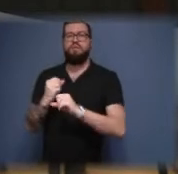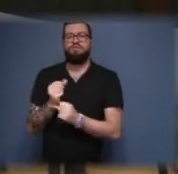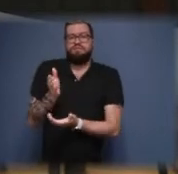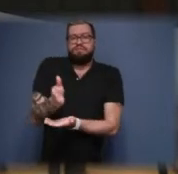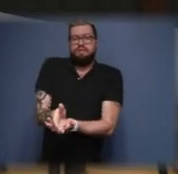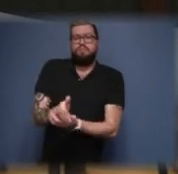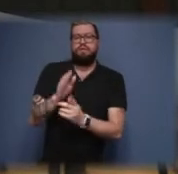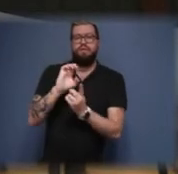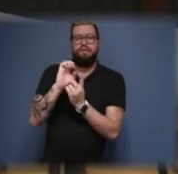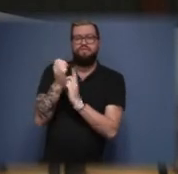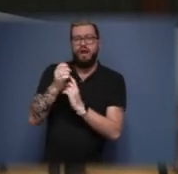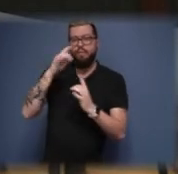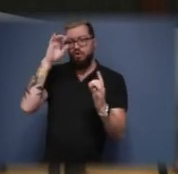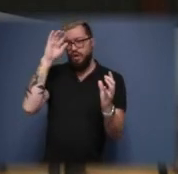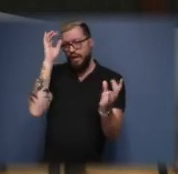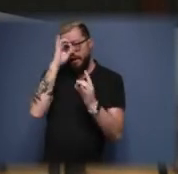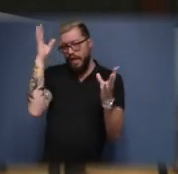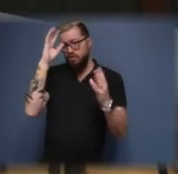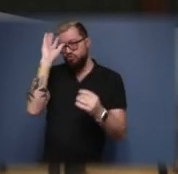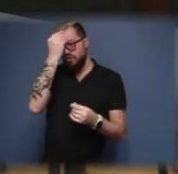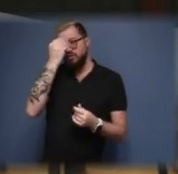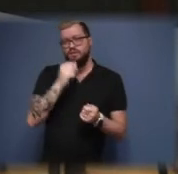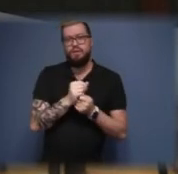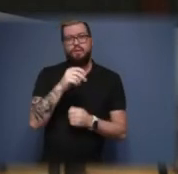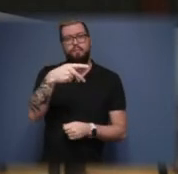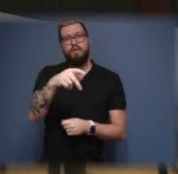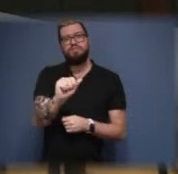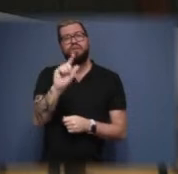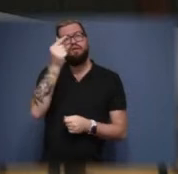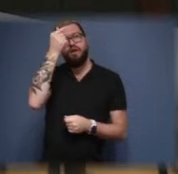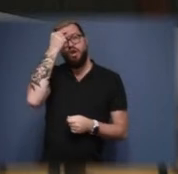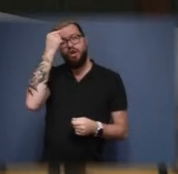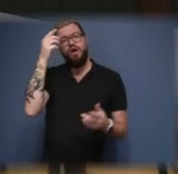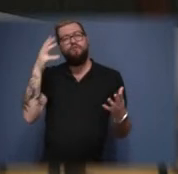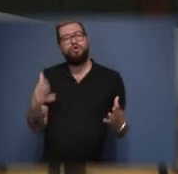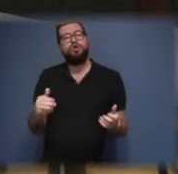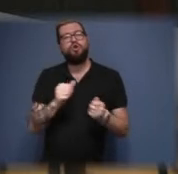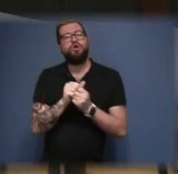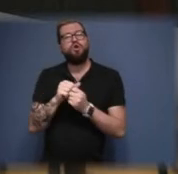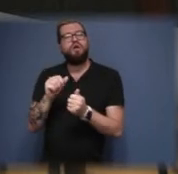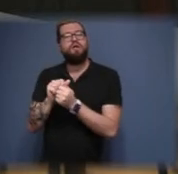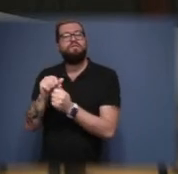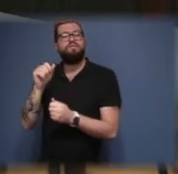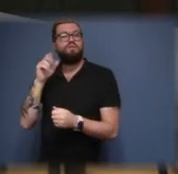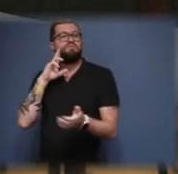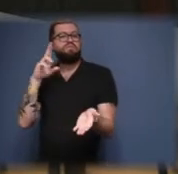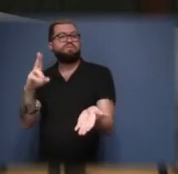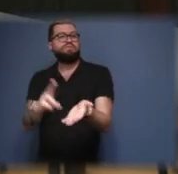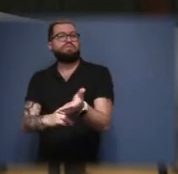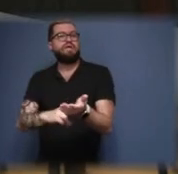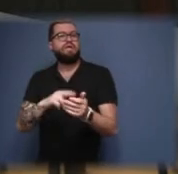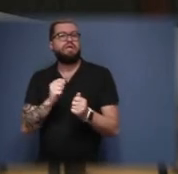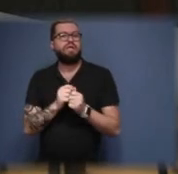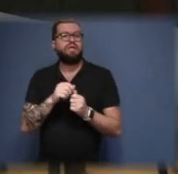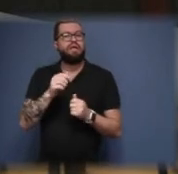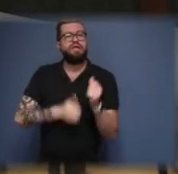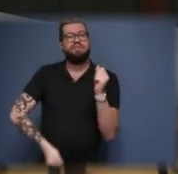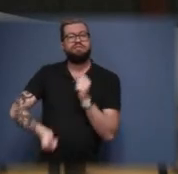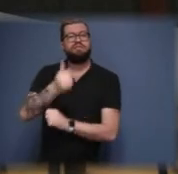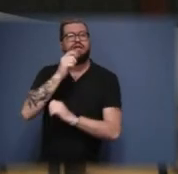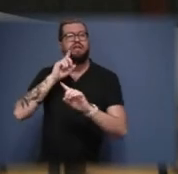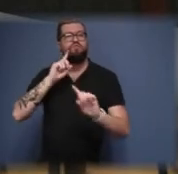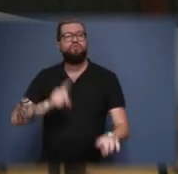environmental idiocracy. Pennsylvania Governor Tom Wolf, October 4th, signed an executive order,